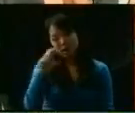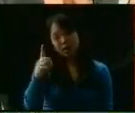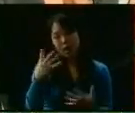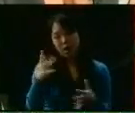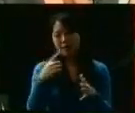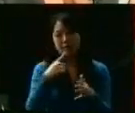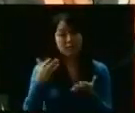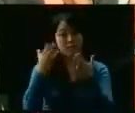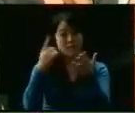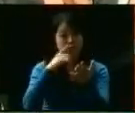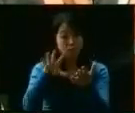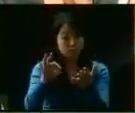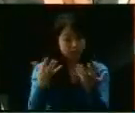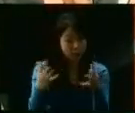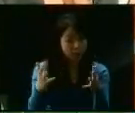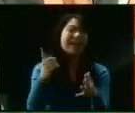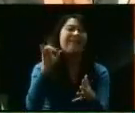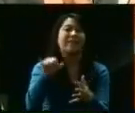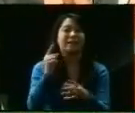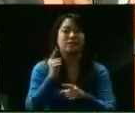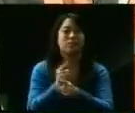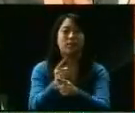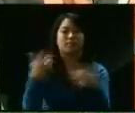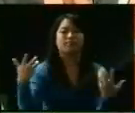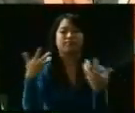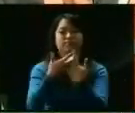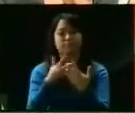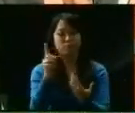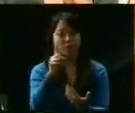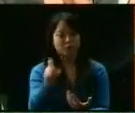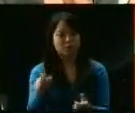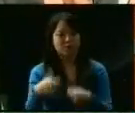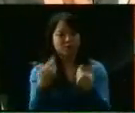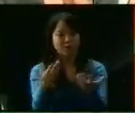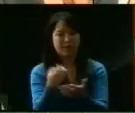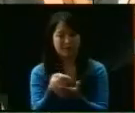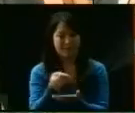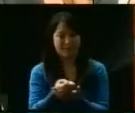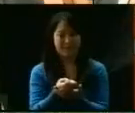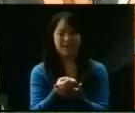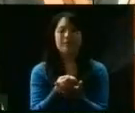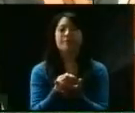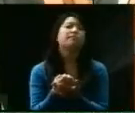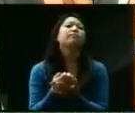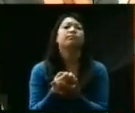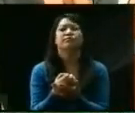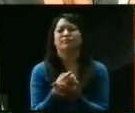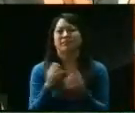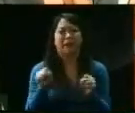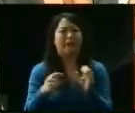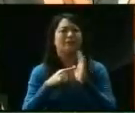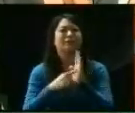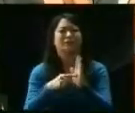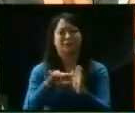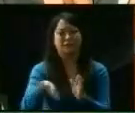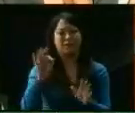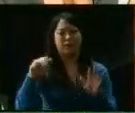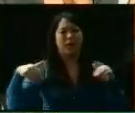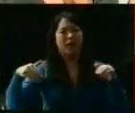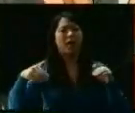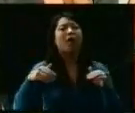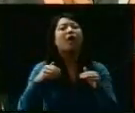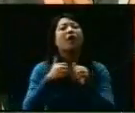been made, that would be the appropriate venue in which to provide that evidence and demonstrate that discovery was not complied